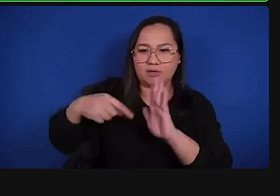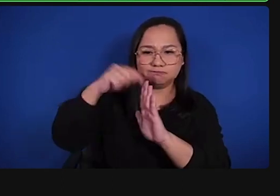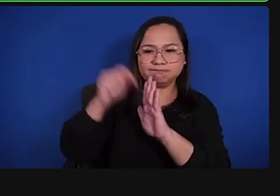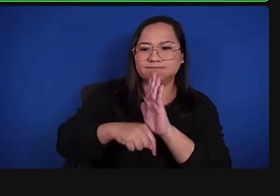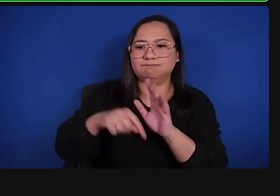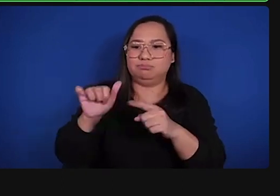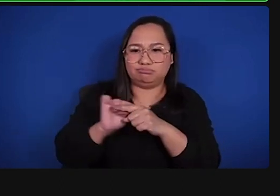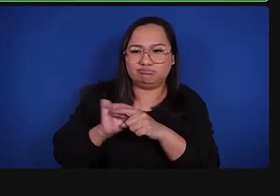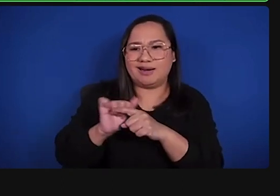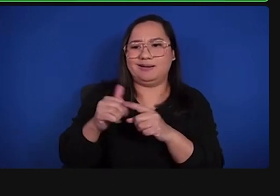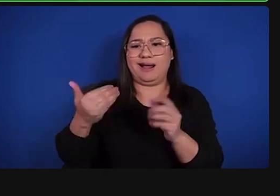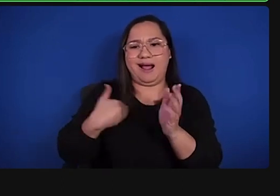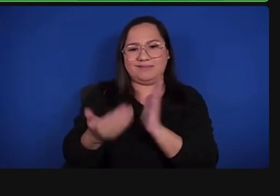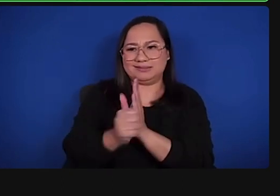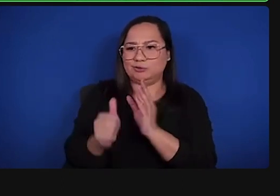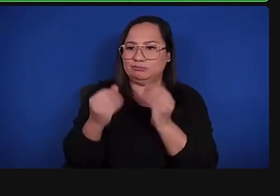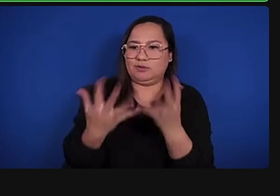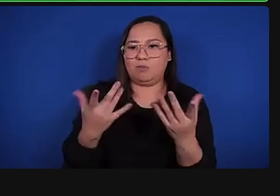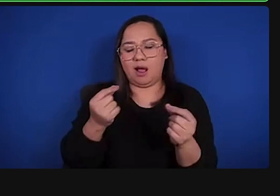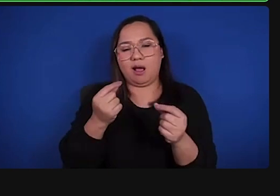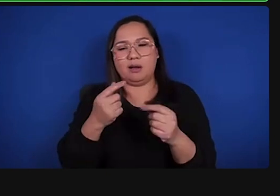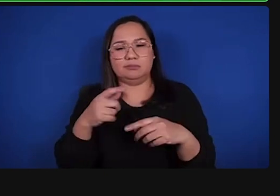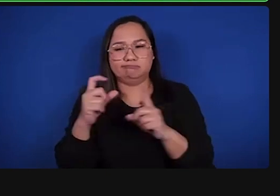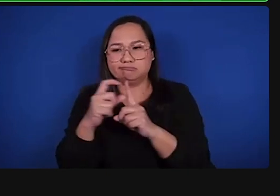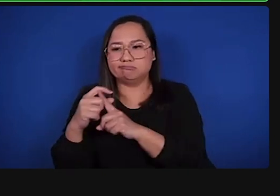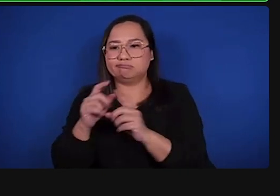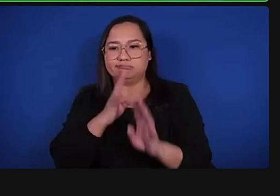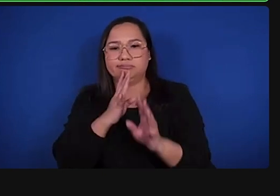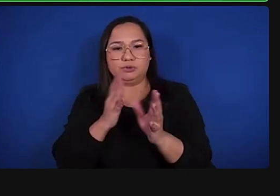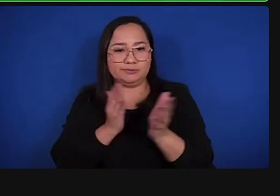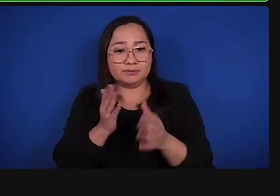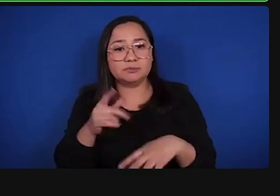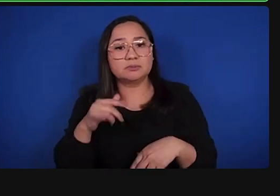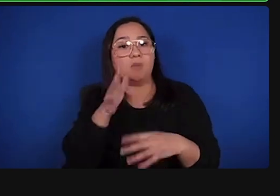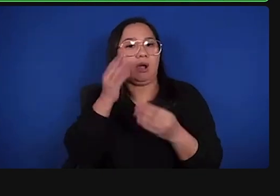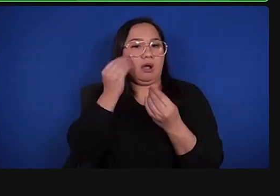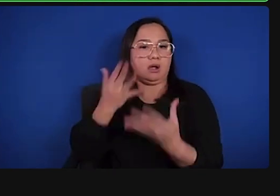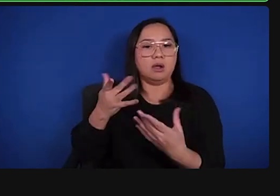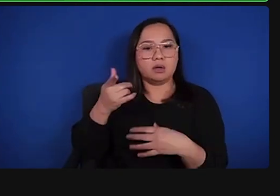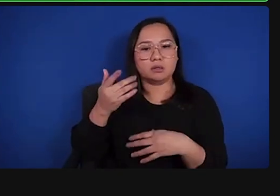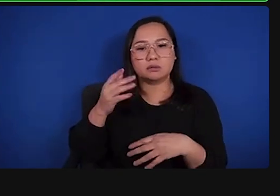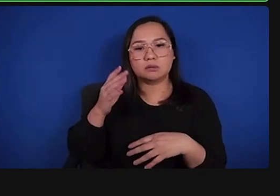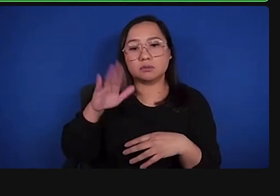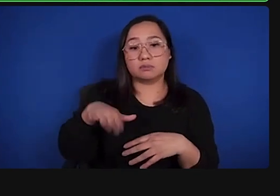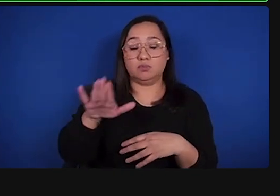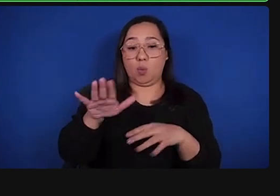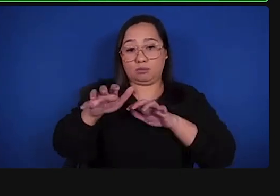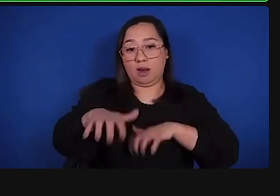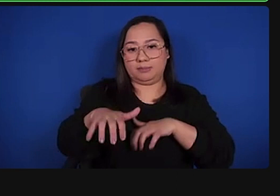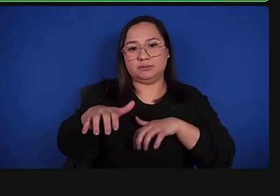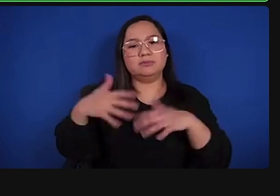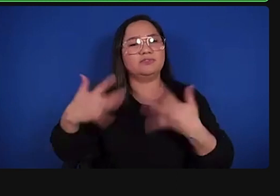And this will let you know that your captioner has been tested in these things. I think that's it for me.